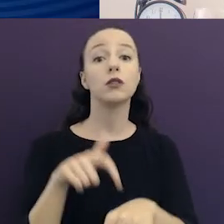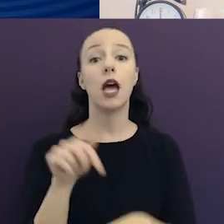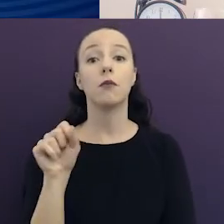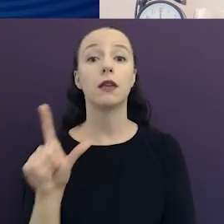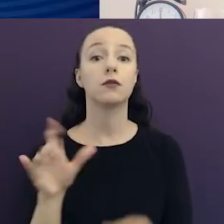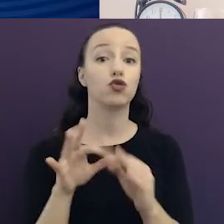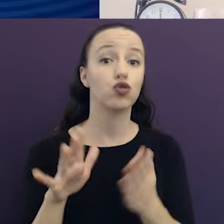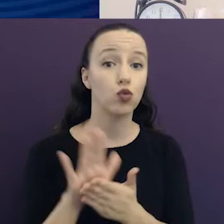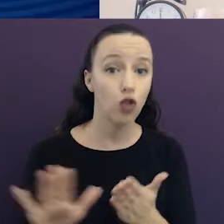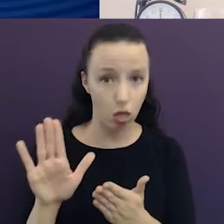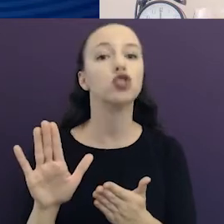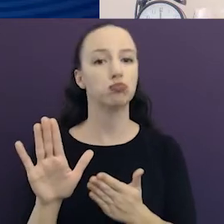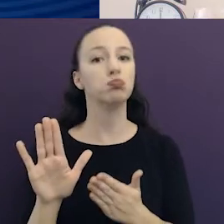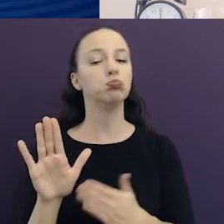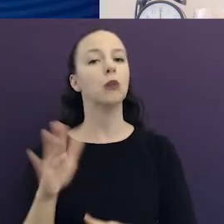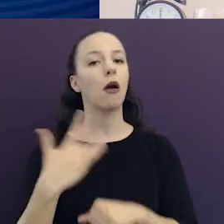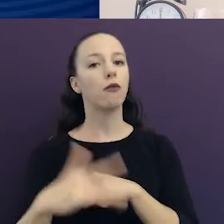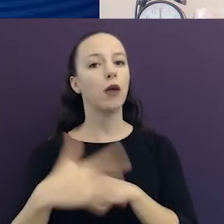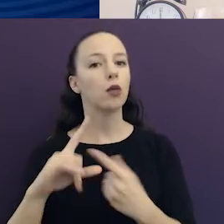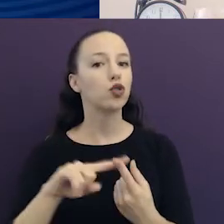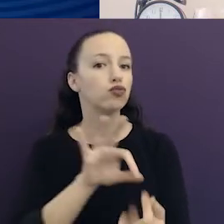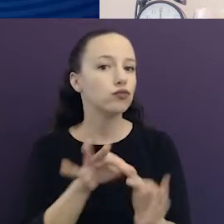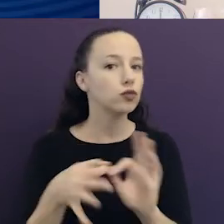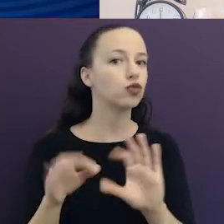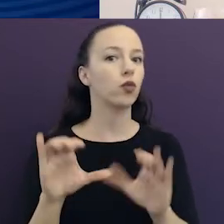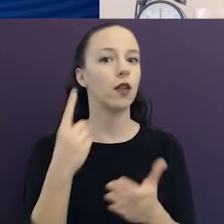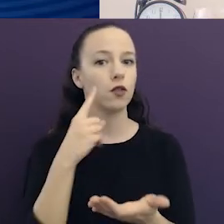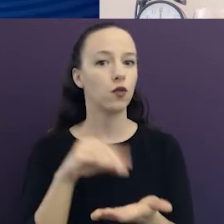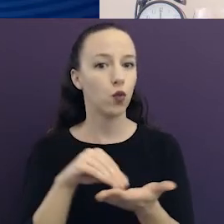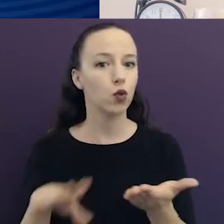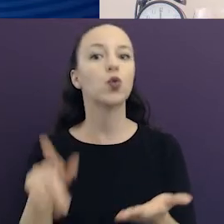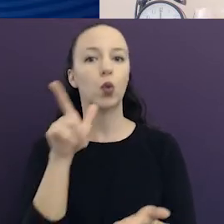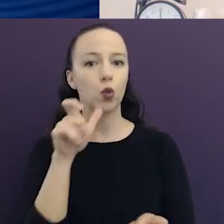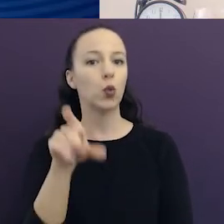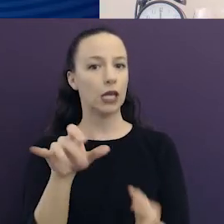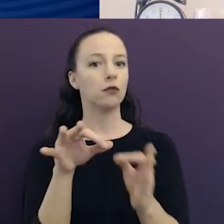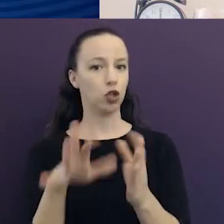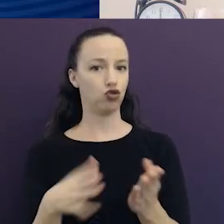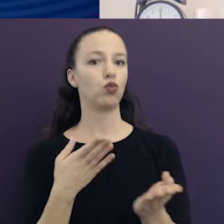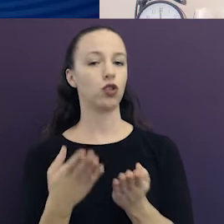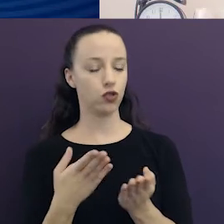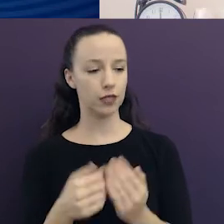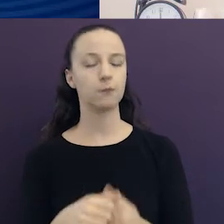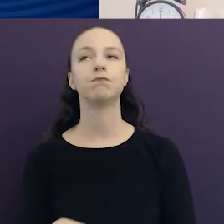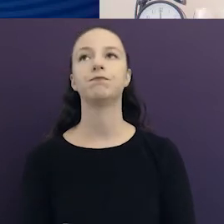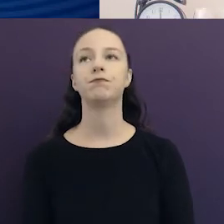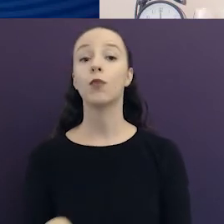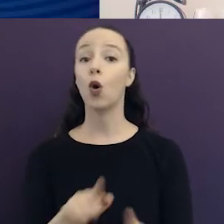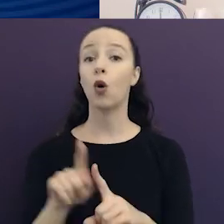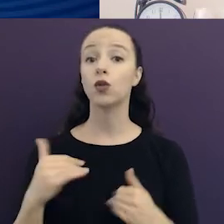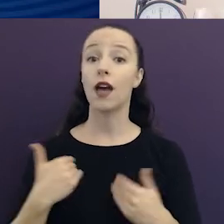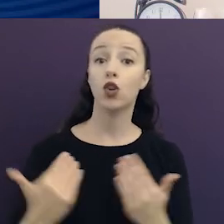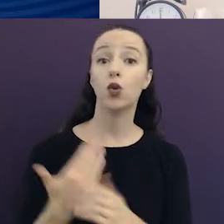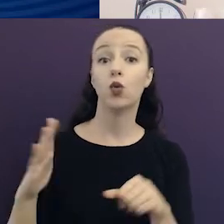at our college now. And so she's available to interpret classes for students needing interpreting services.